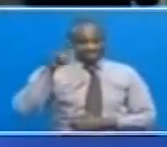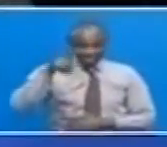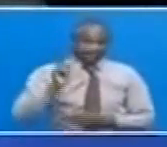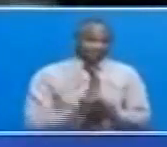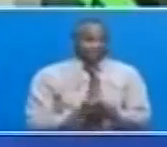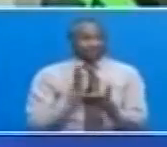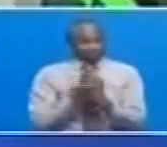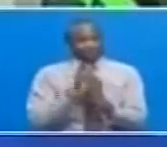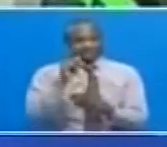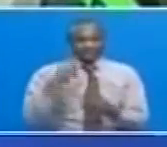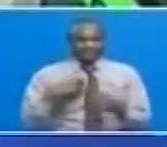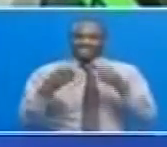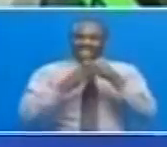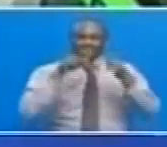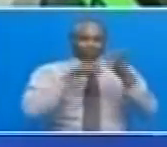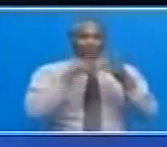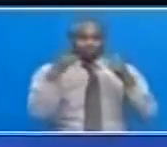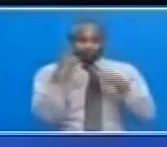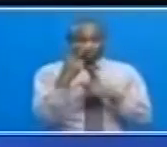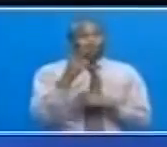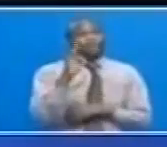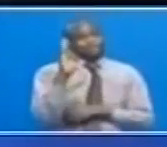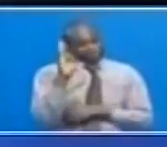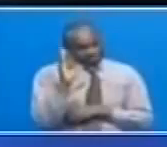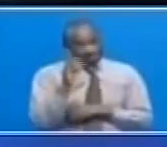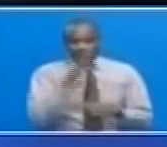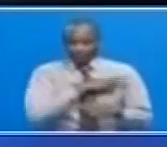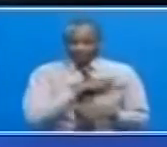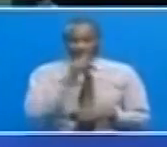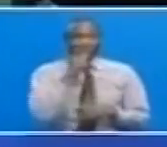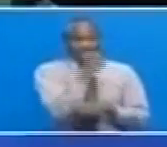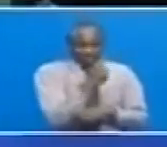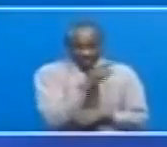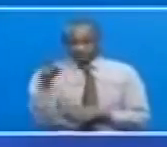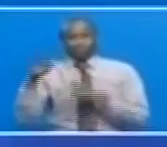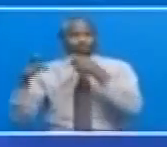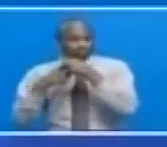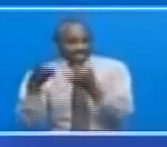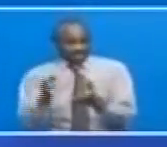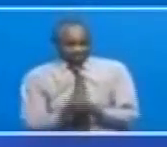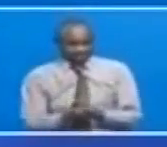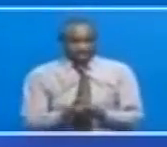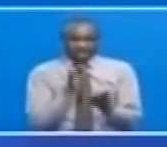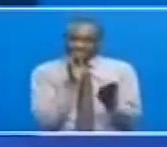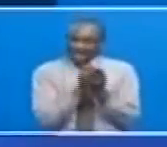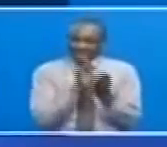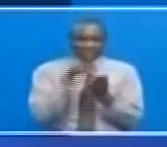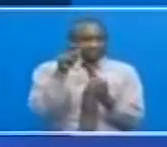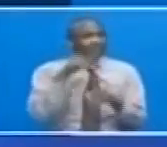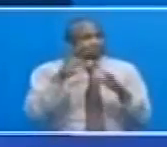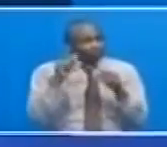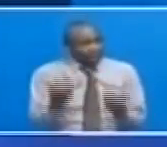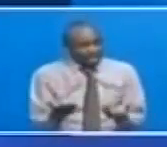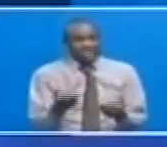green, having made a 9.2 billion shillings profit between January and June this year. The bank's performance is attributable